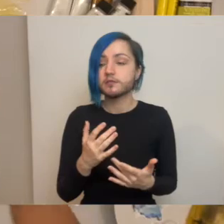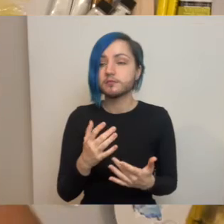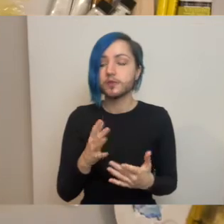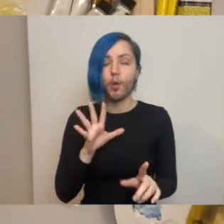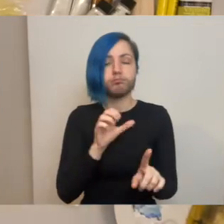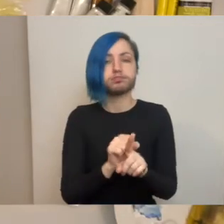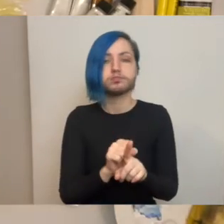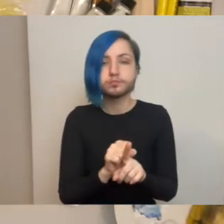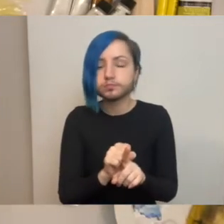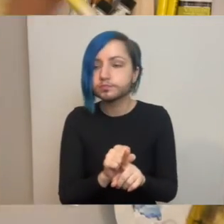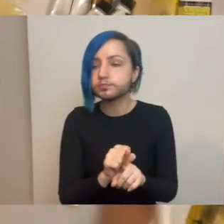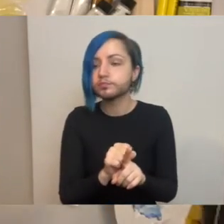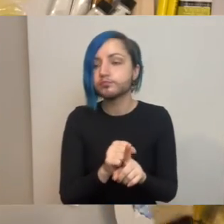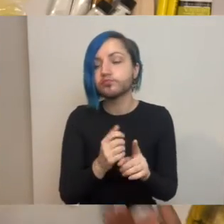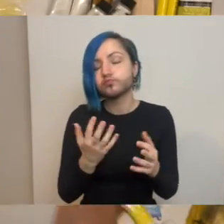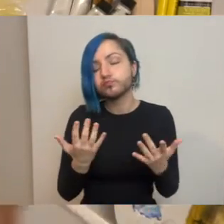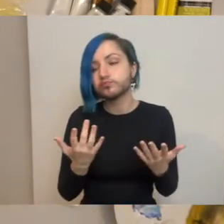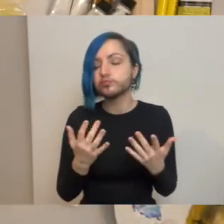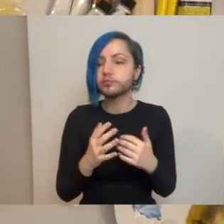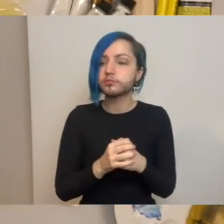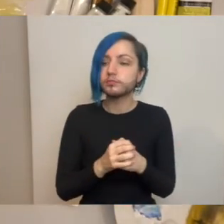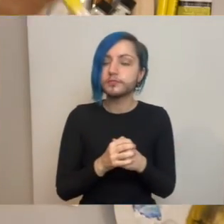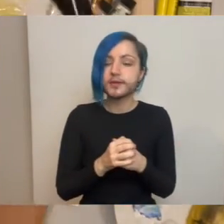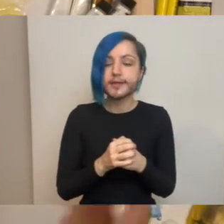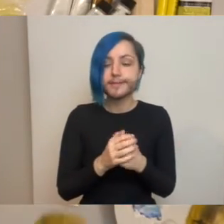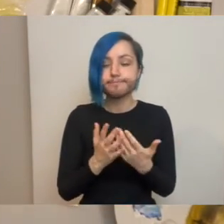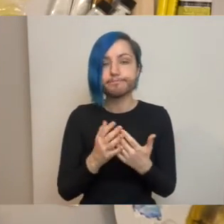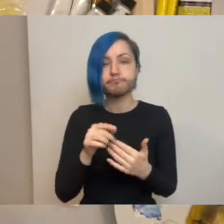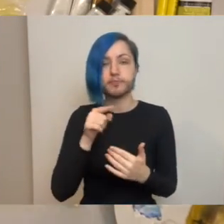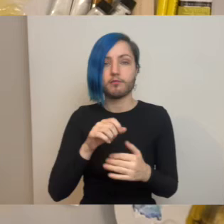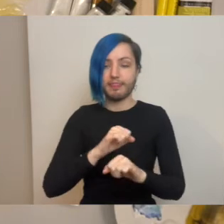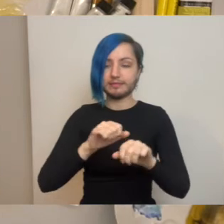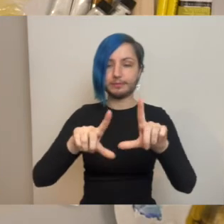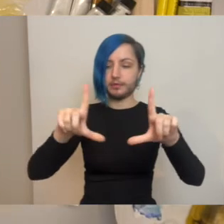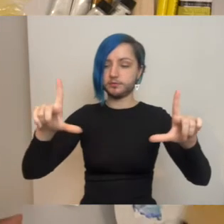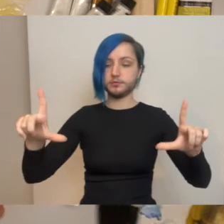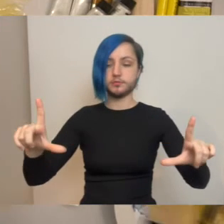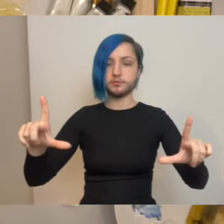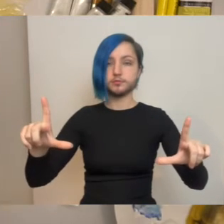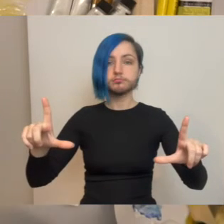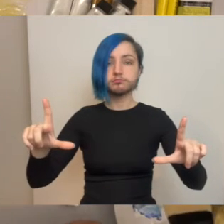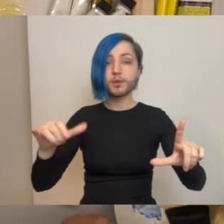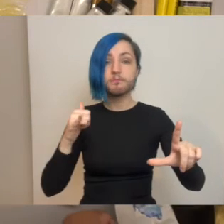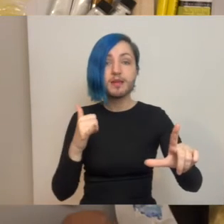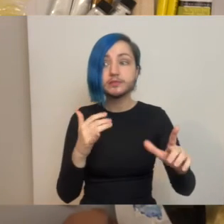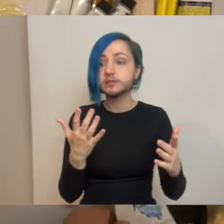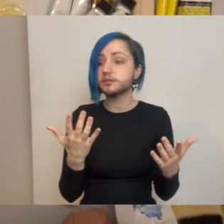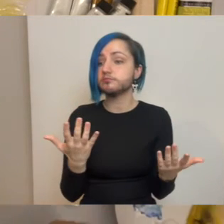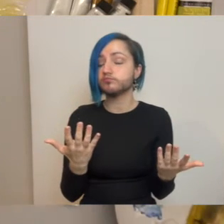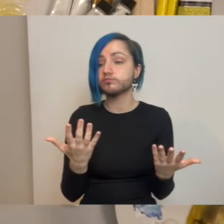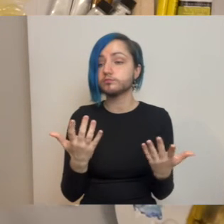of means that your body gets involved, you know. And that's important, you know, allow that to